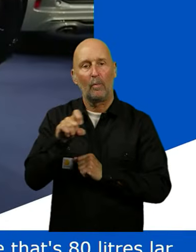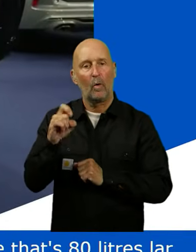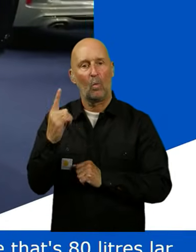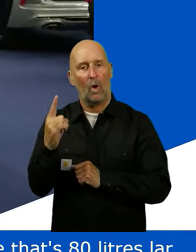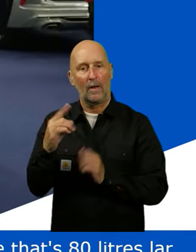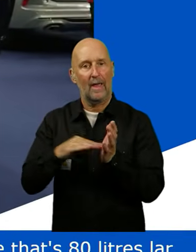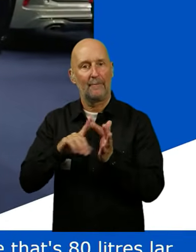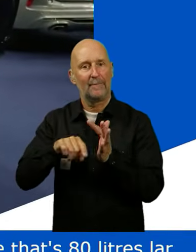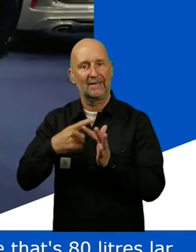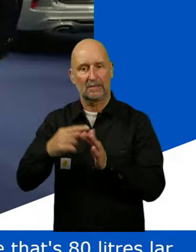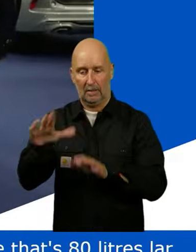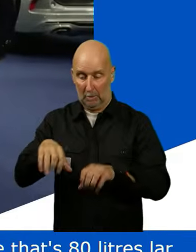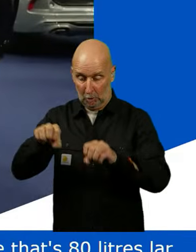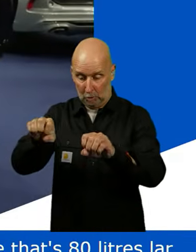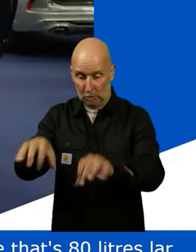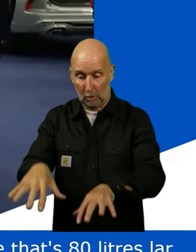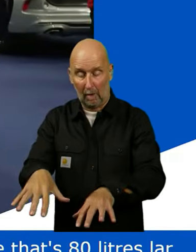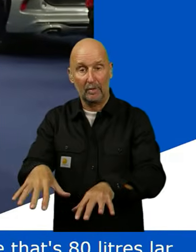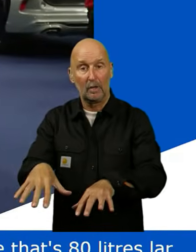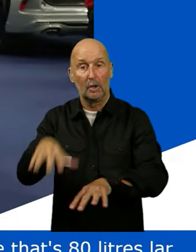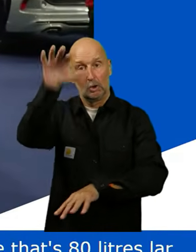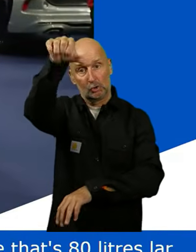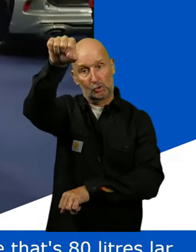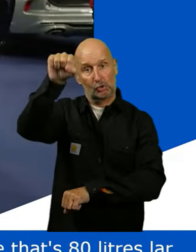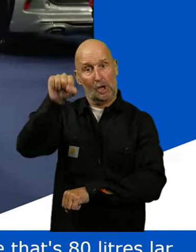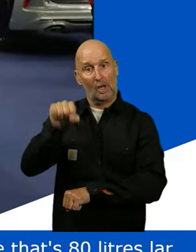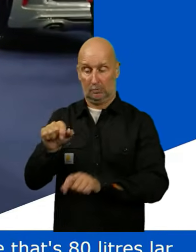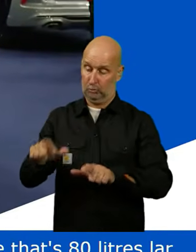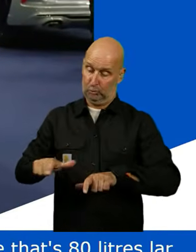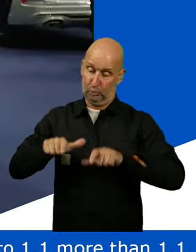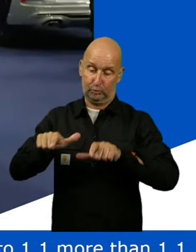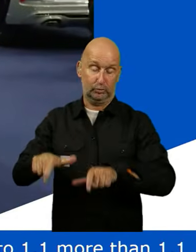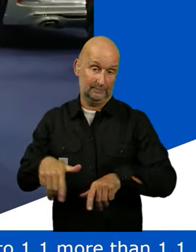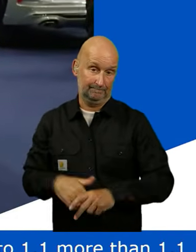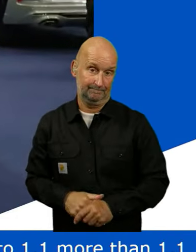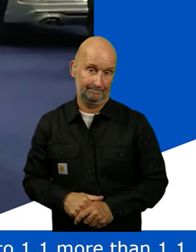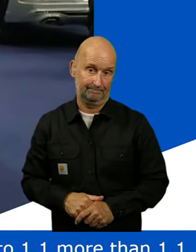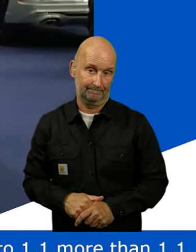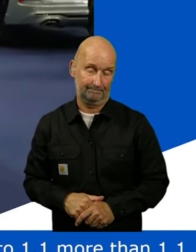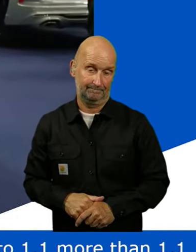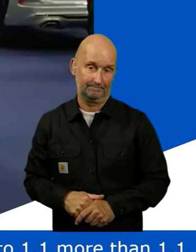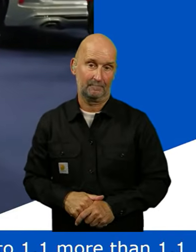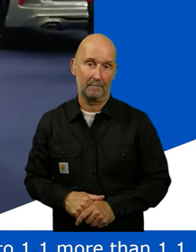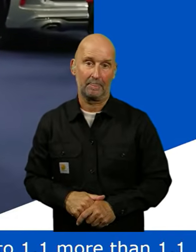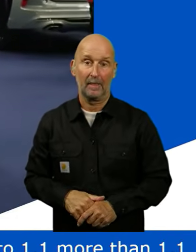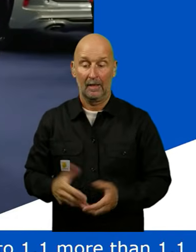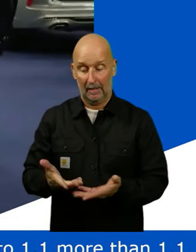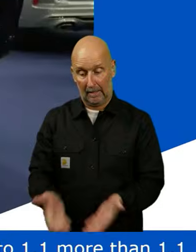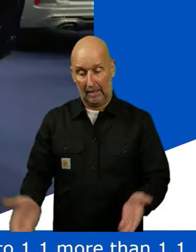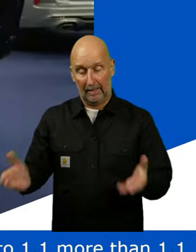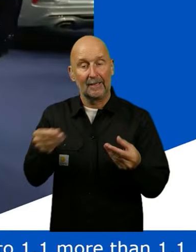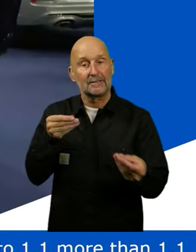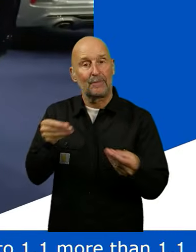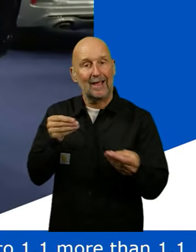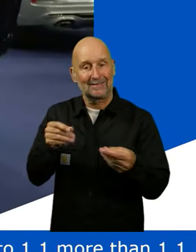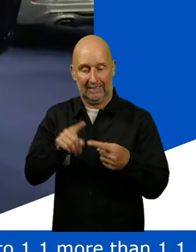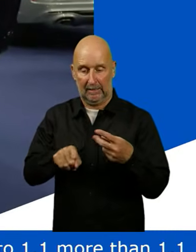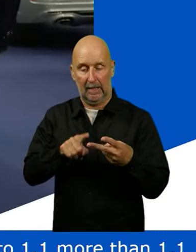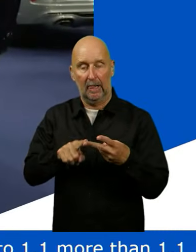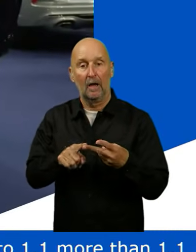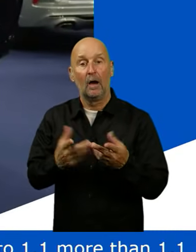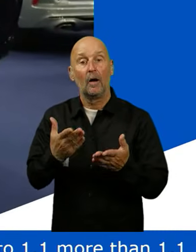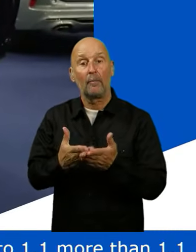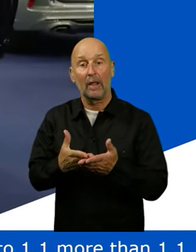tall. Simply drop them in, shut the boot, and store them quite easily. And it's actually lined plastic, and there's even a